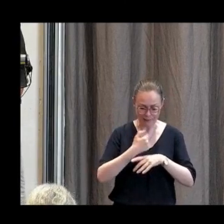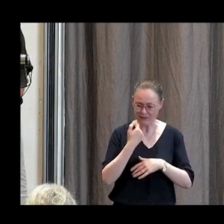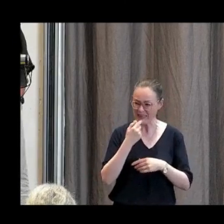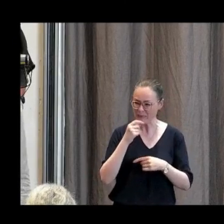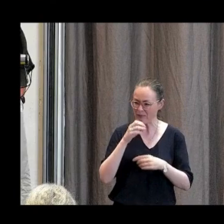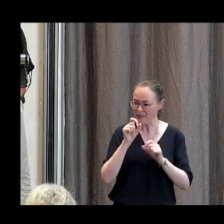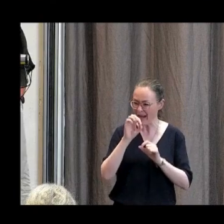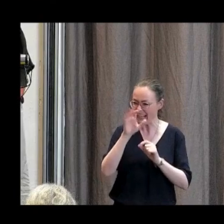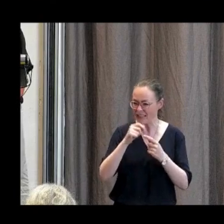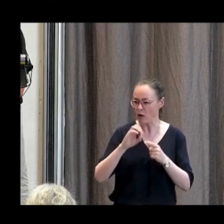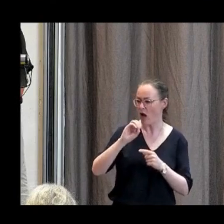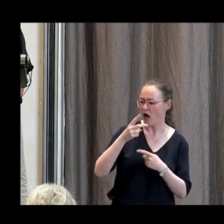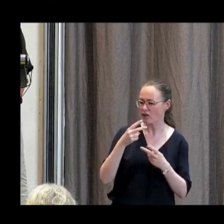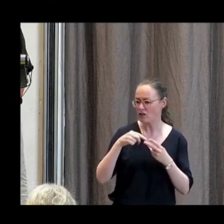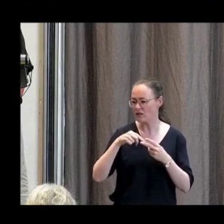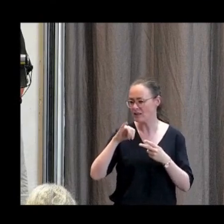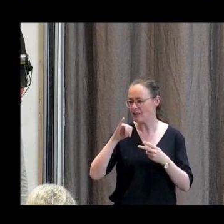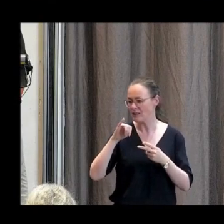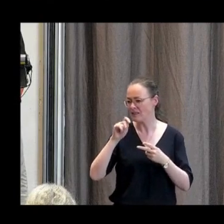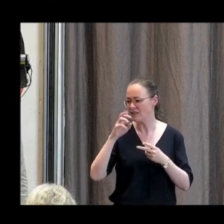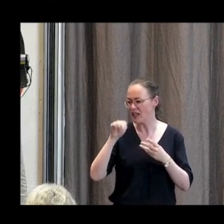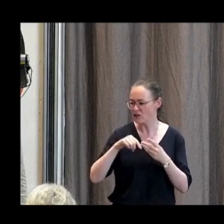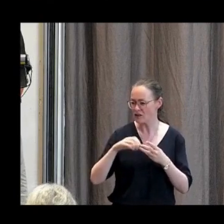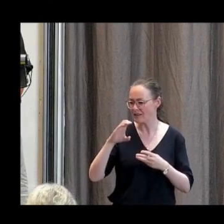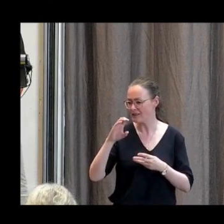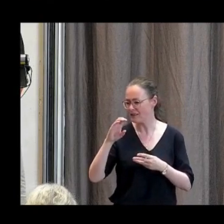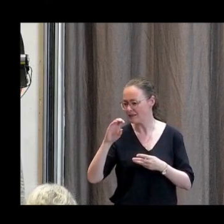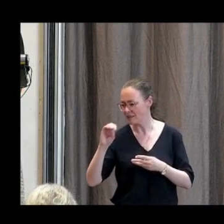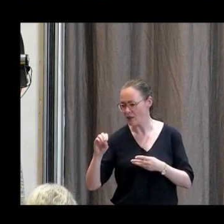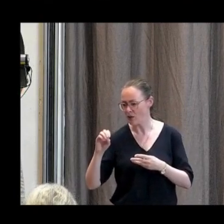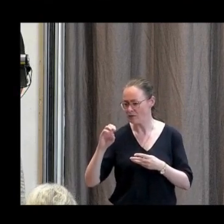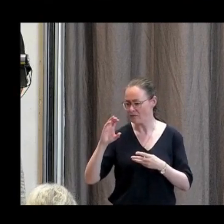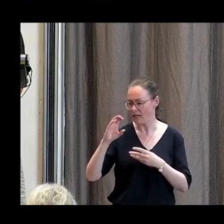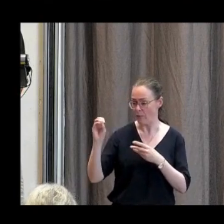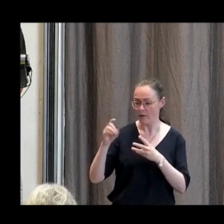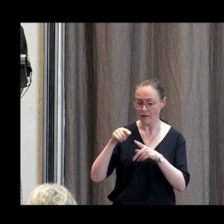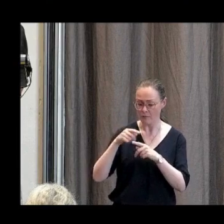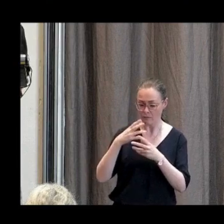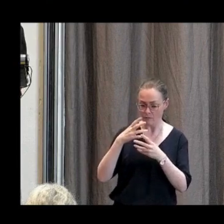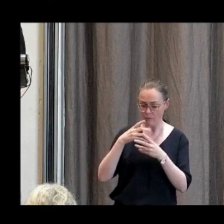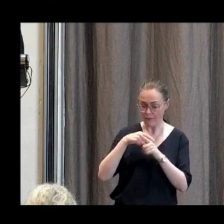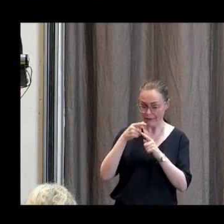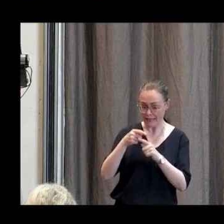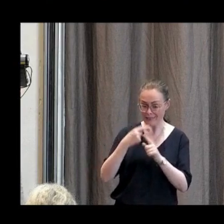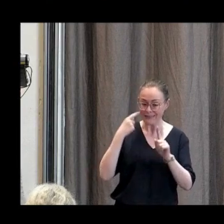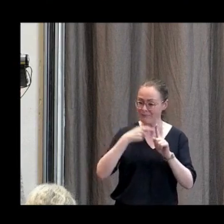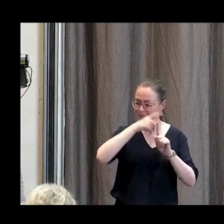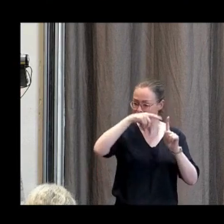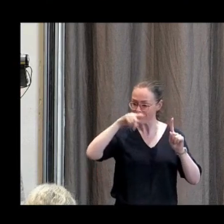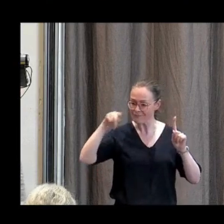small gases like oxygen, nitrogen, carbon dioxide. And this piece of data here is what we call a